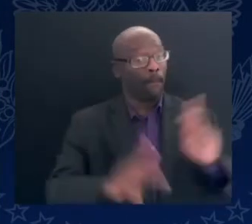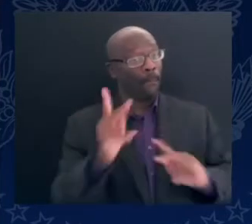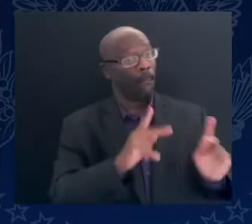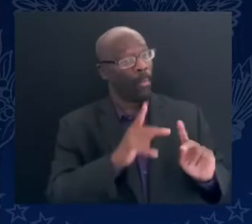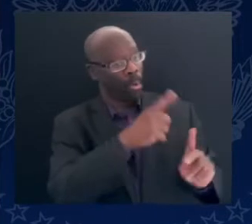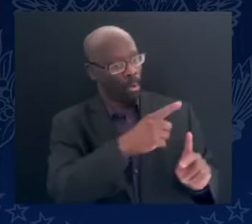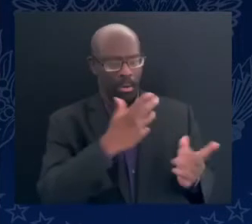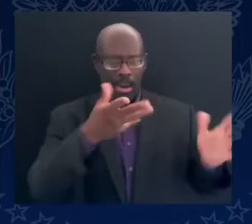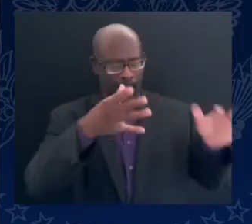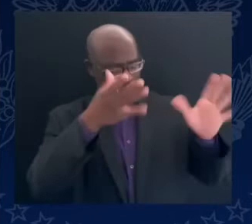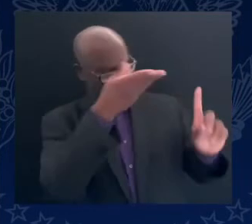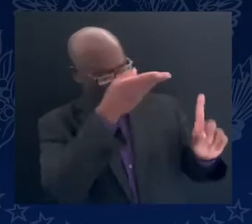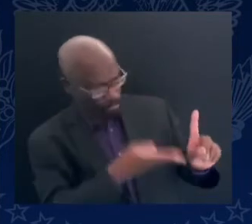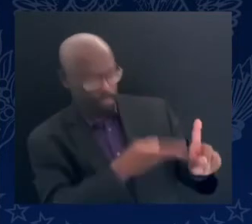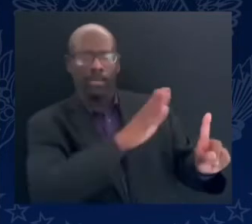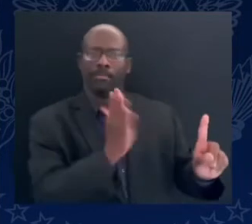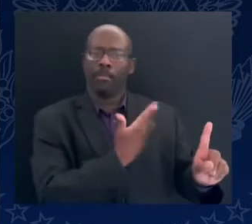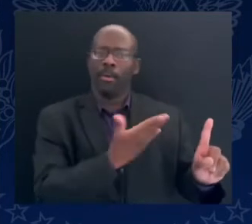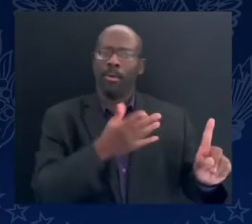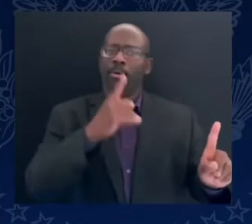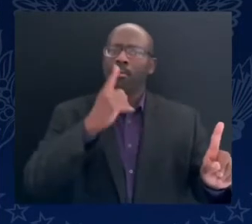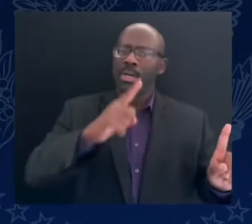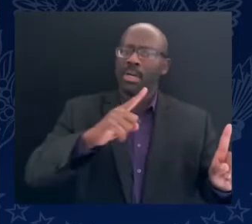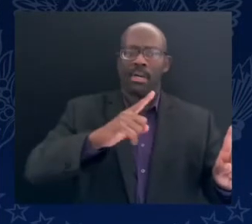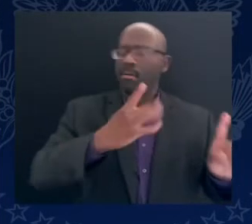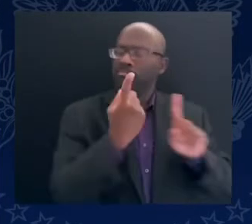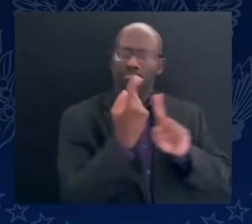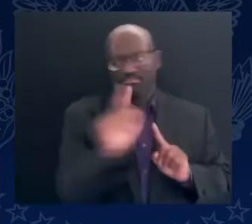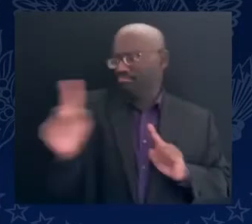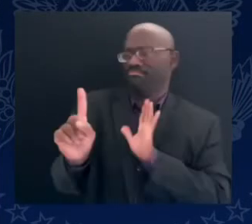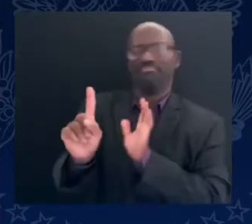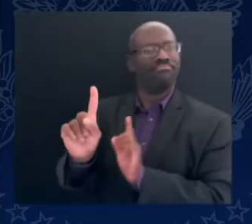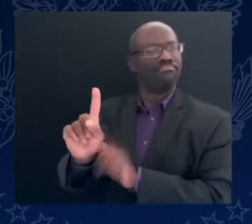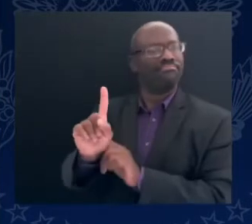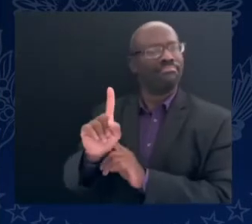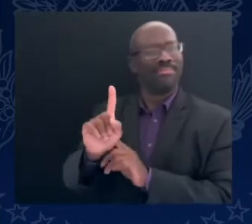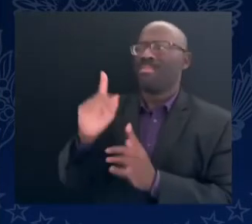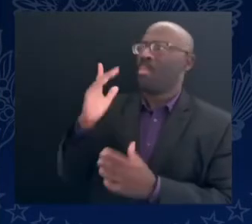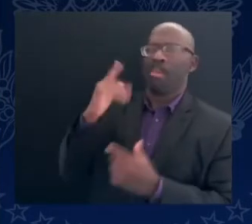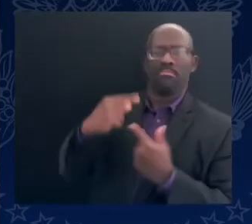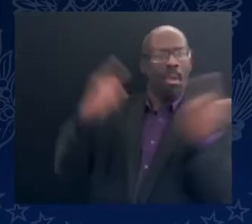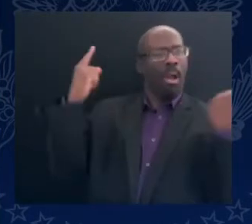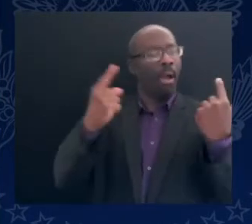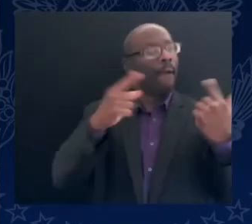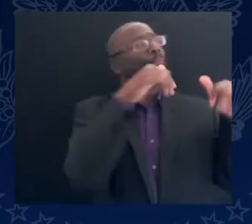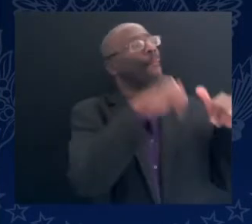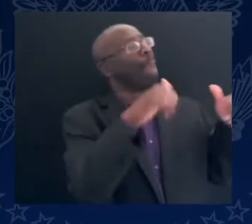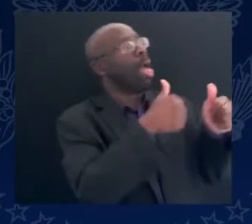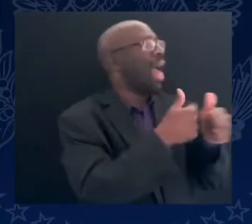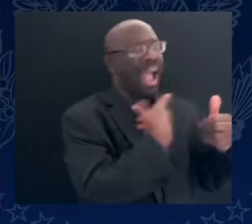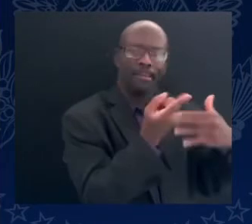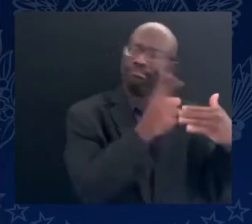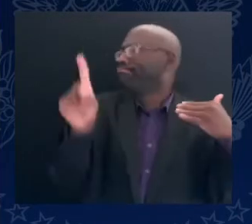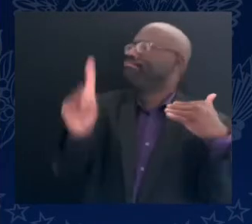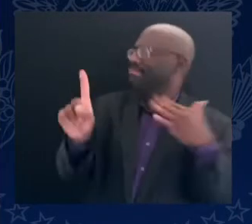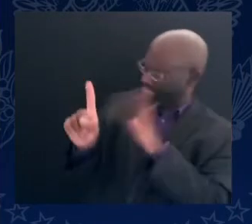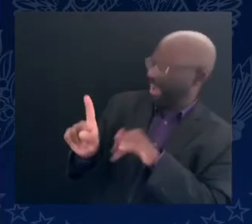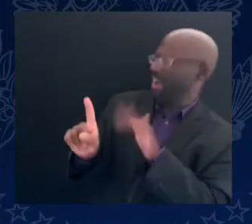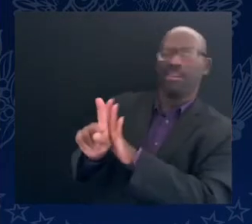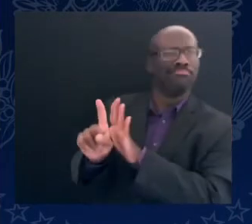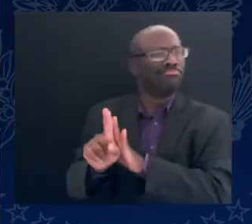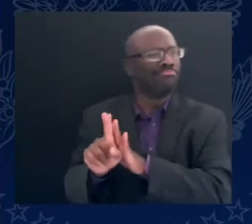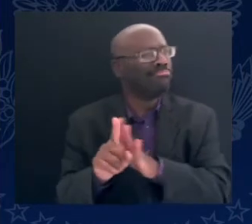demographic. He has made the world a better place for people to navigate the earth, regardless of gender, identity,